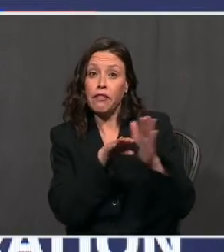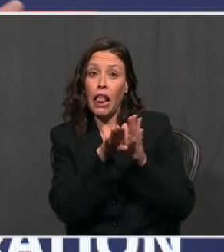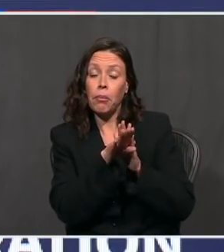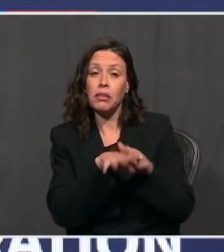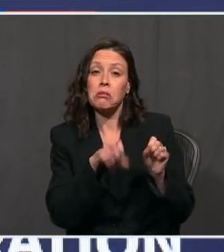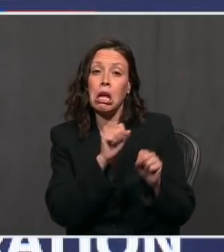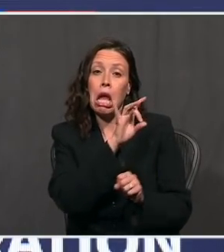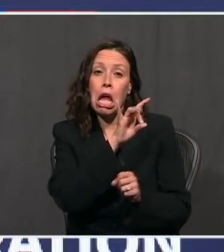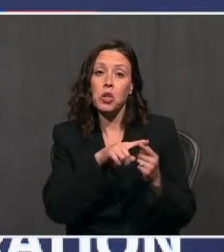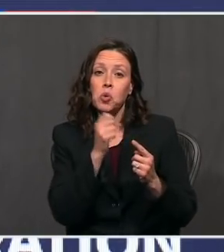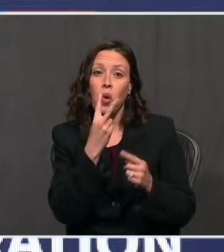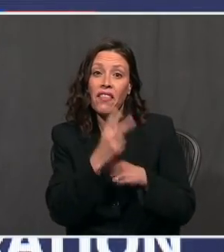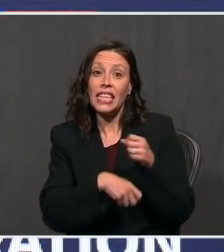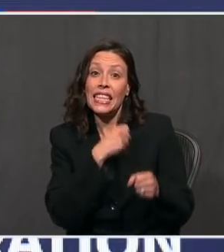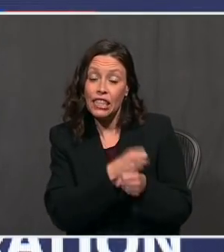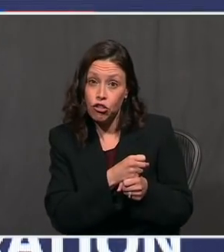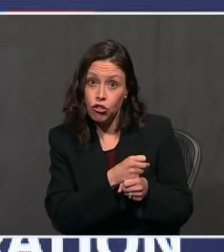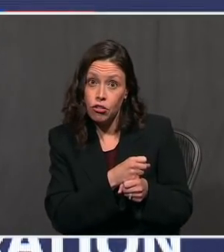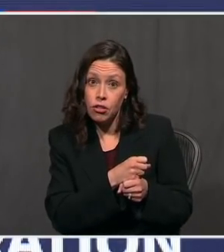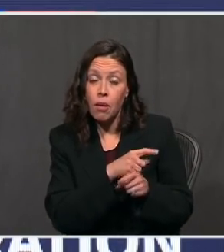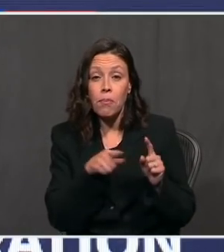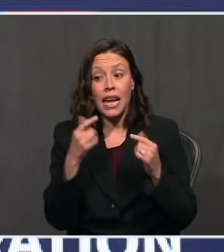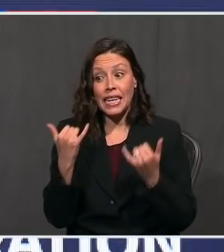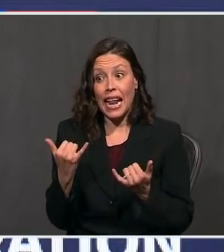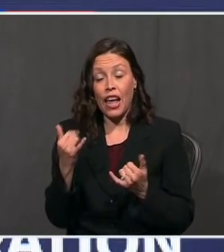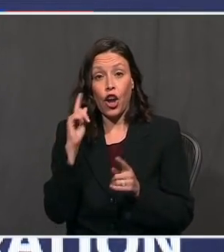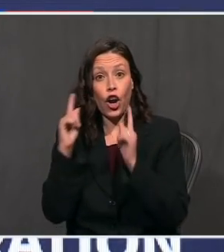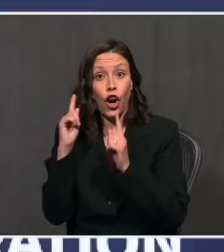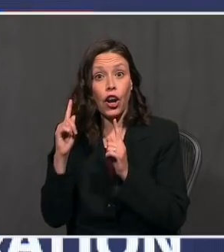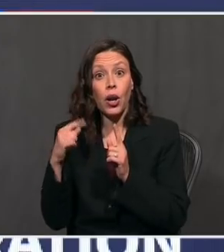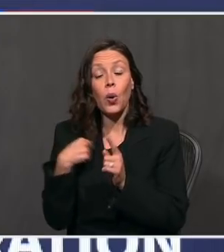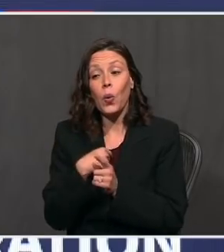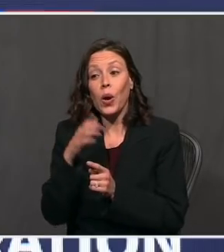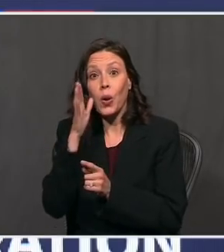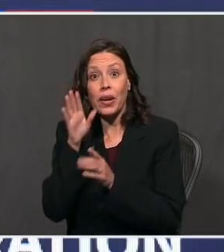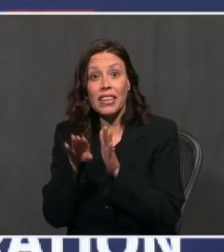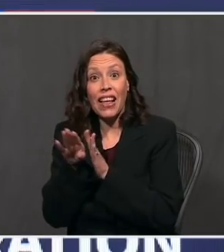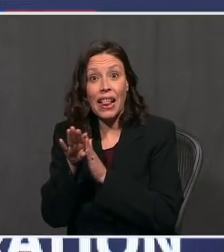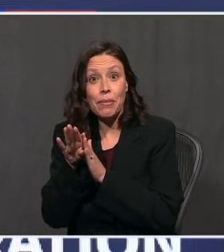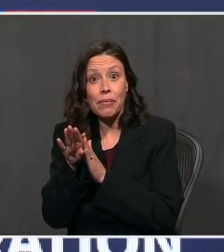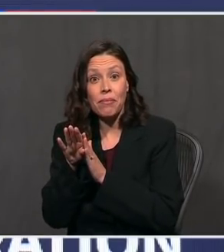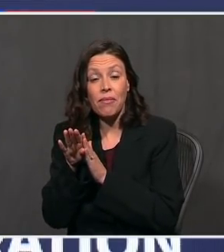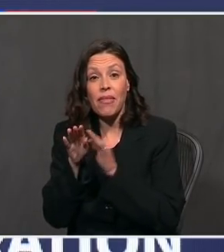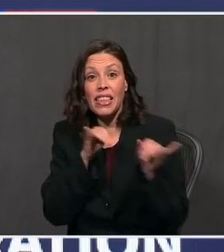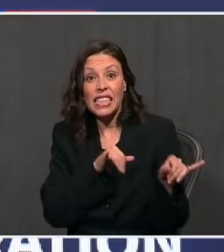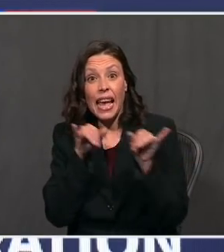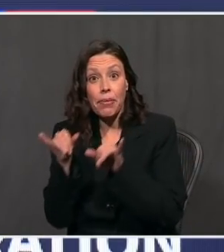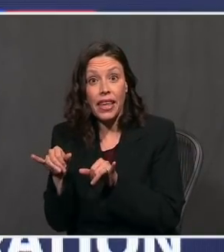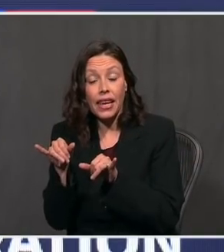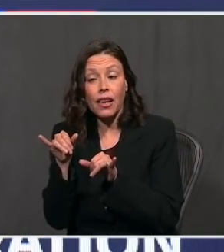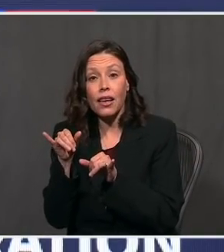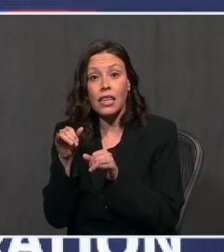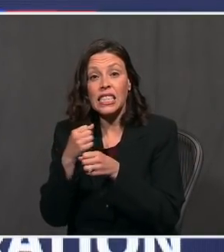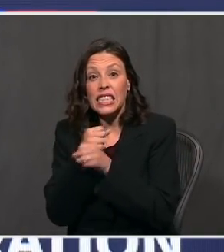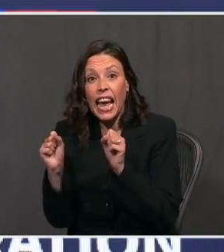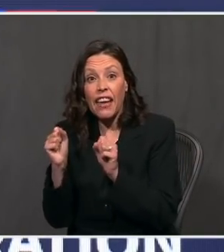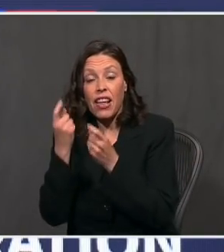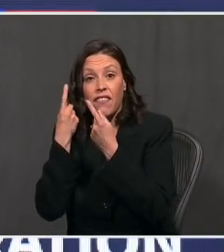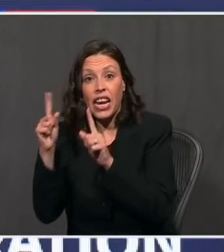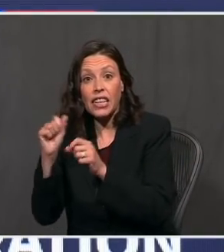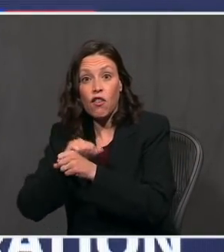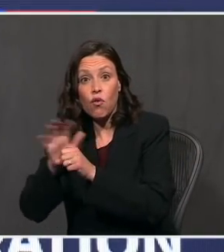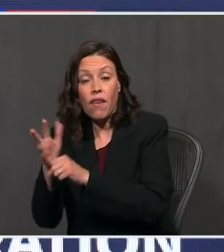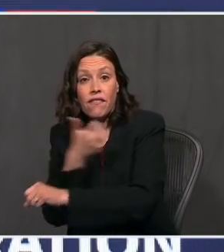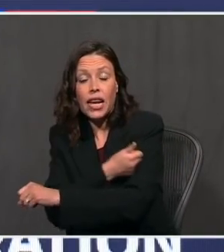to 12 years. But as you heard today, we're on track to accomplish a safe and effective coronavirus vaccine